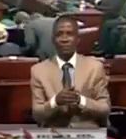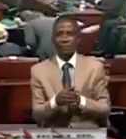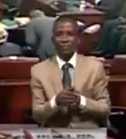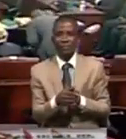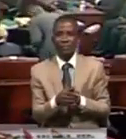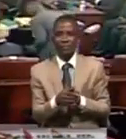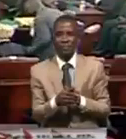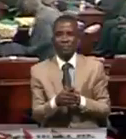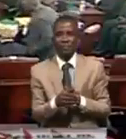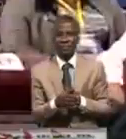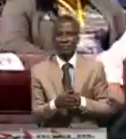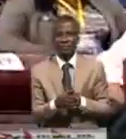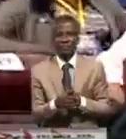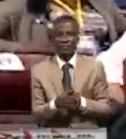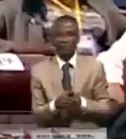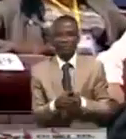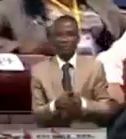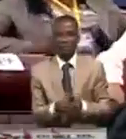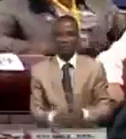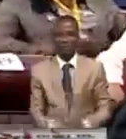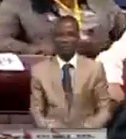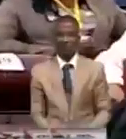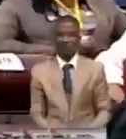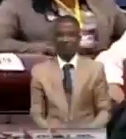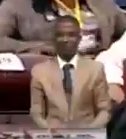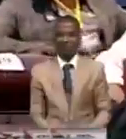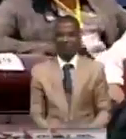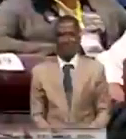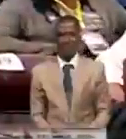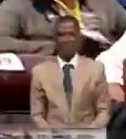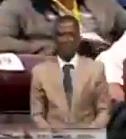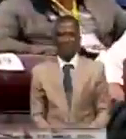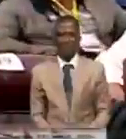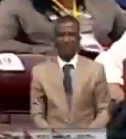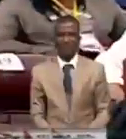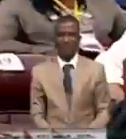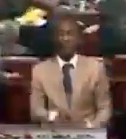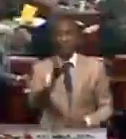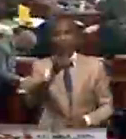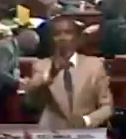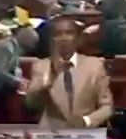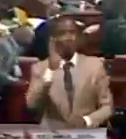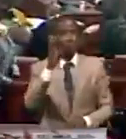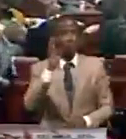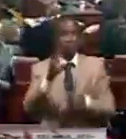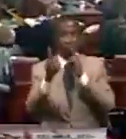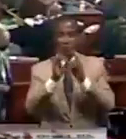your Lordship. I will totally. Yeah, please, you have the opportunity to.